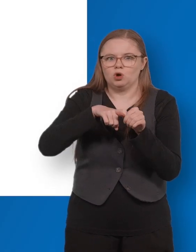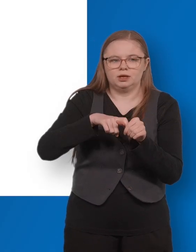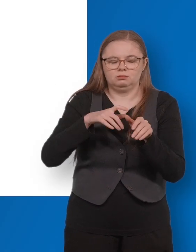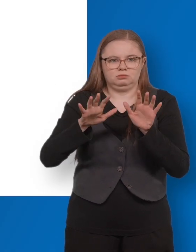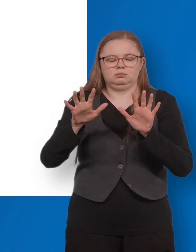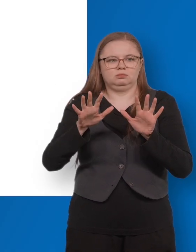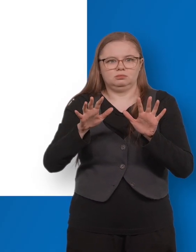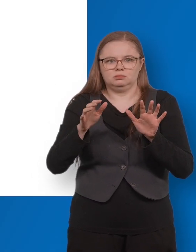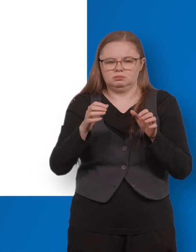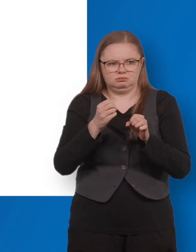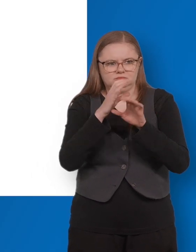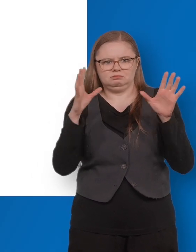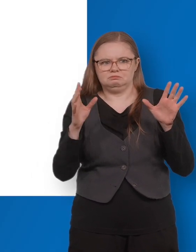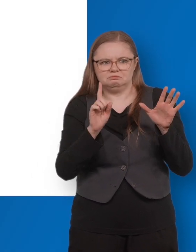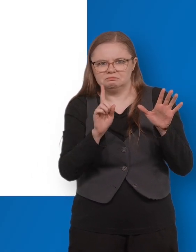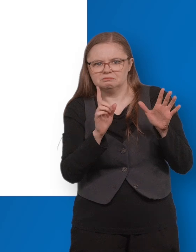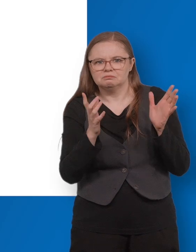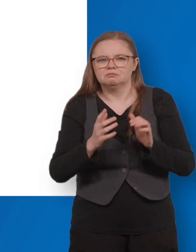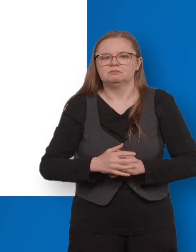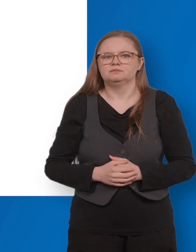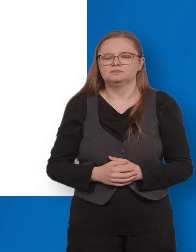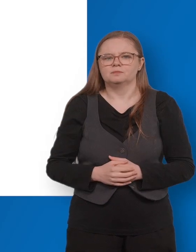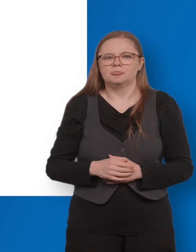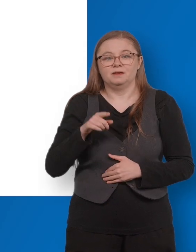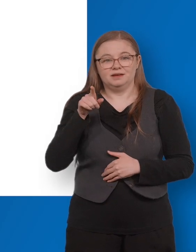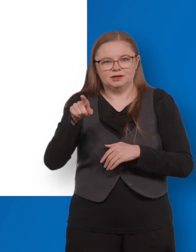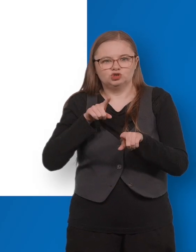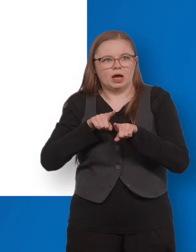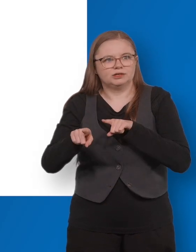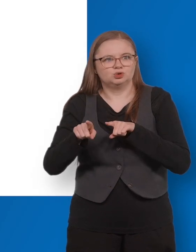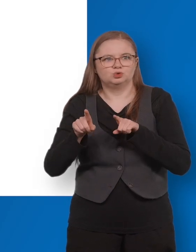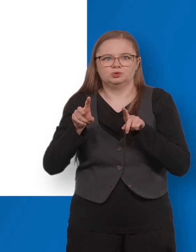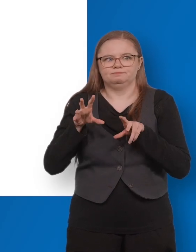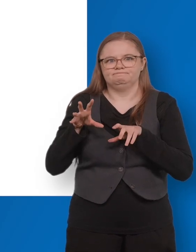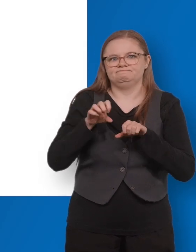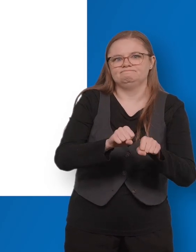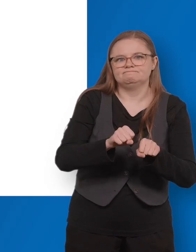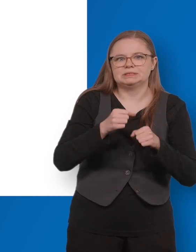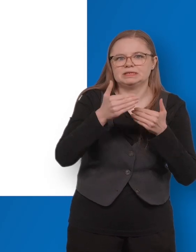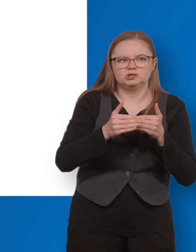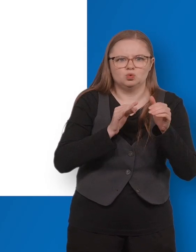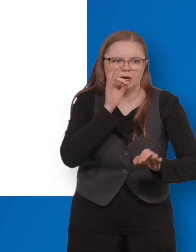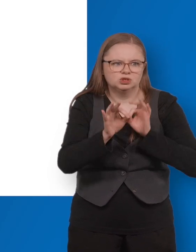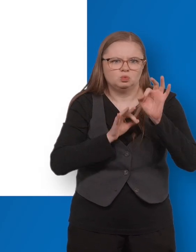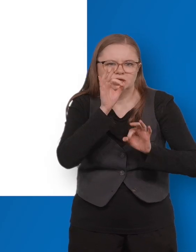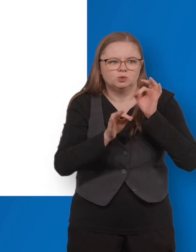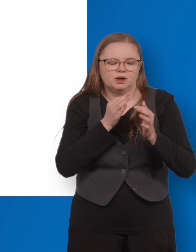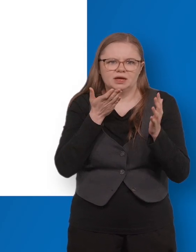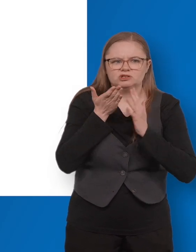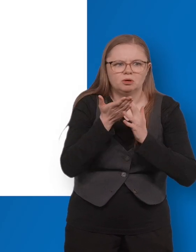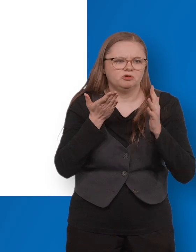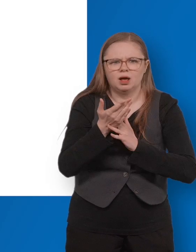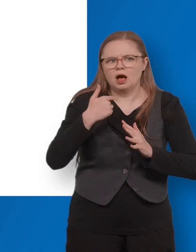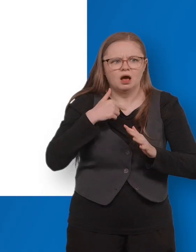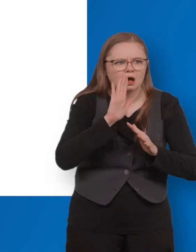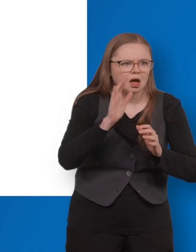really, dare I say, hog it, asking lots and lots of questions, keep interrupting, saying, I don't understand this question, I don't